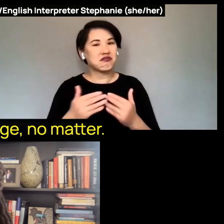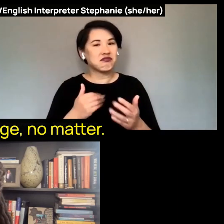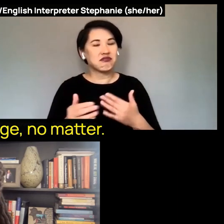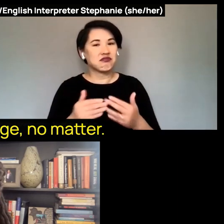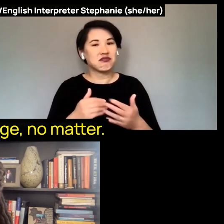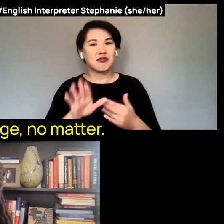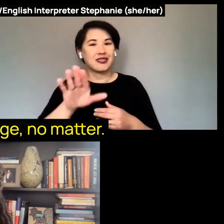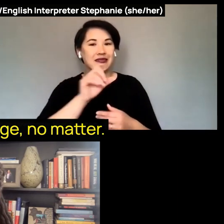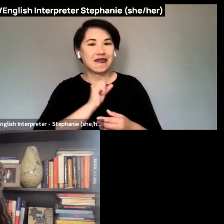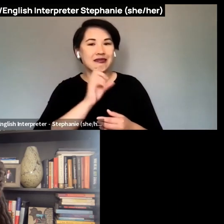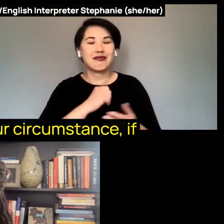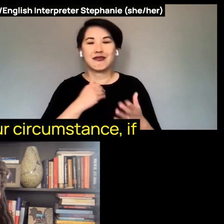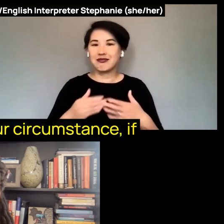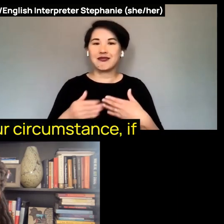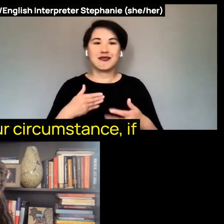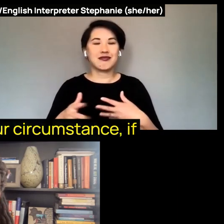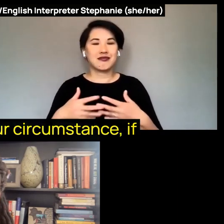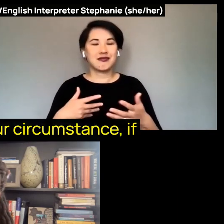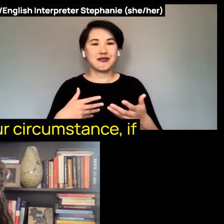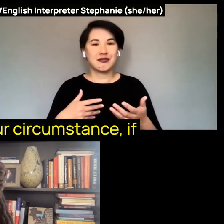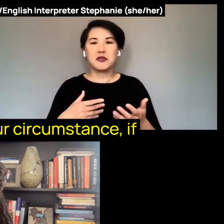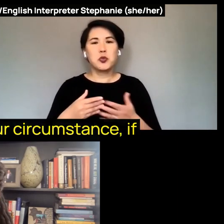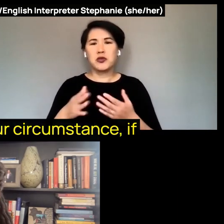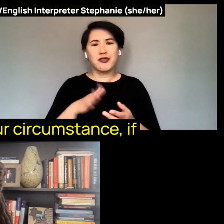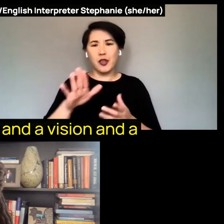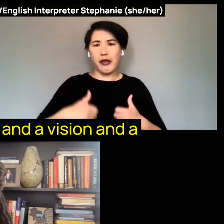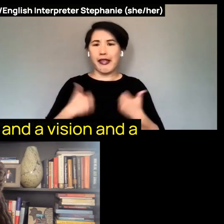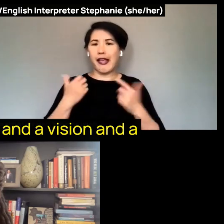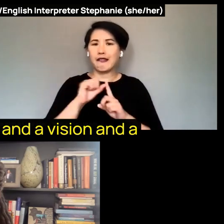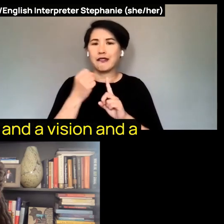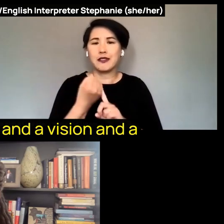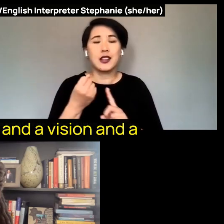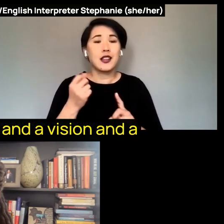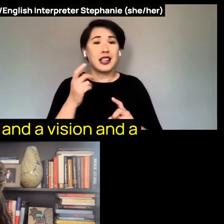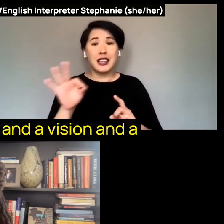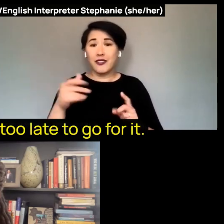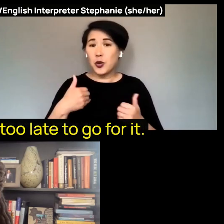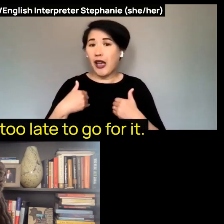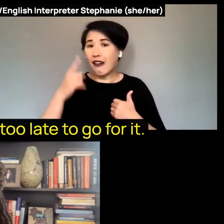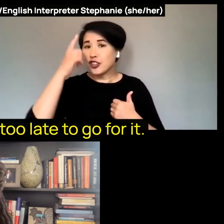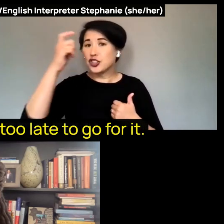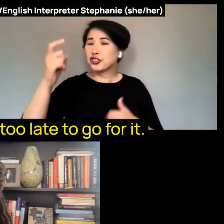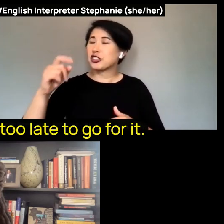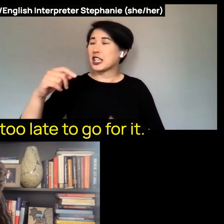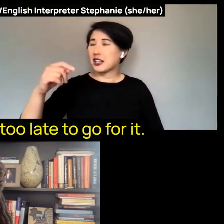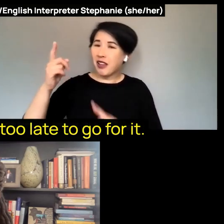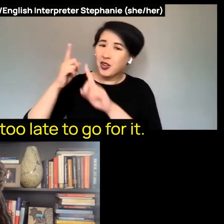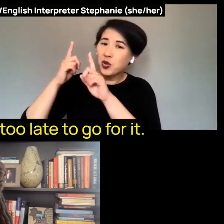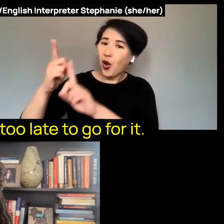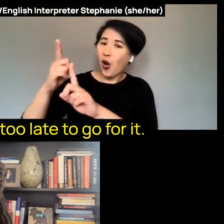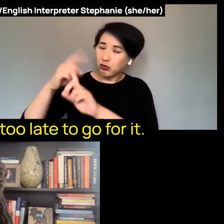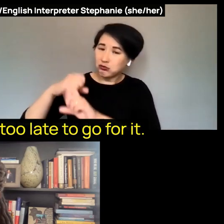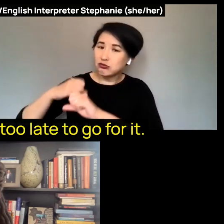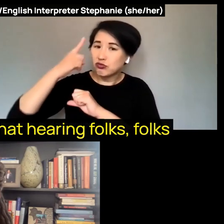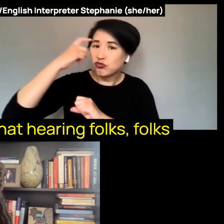no matter your age, no matter whatever your circumstance, if you have a dream and a vision and a goal, like it's never too late